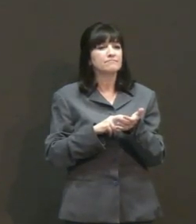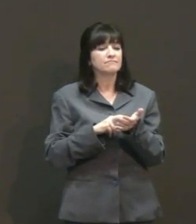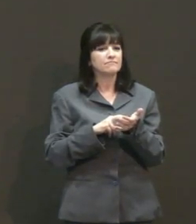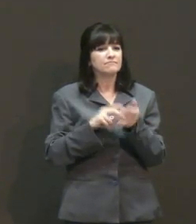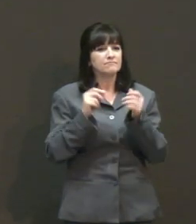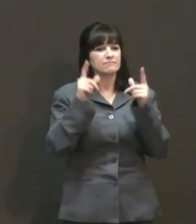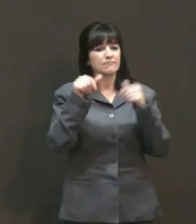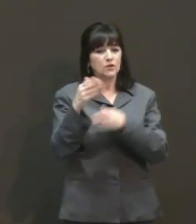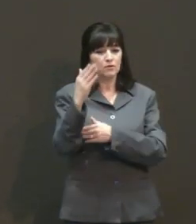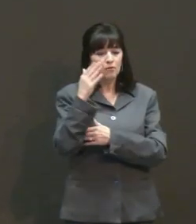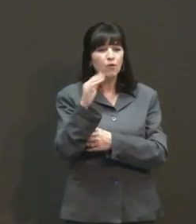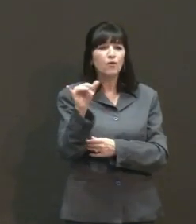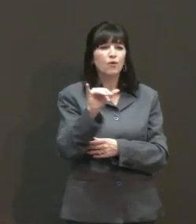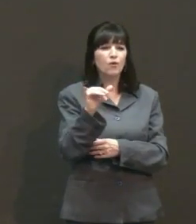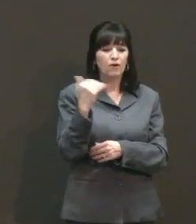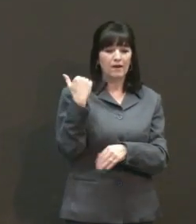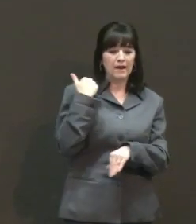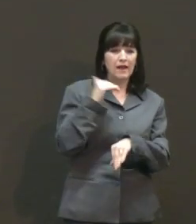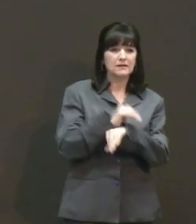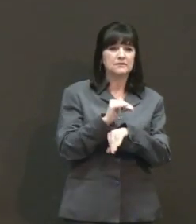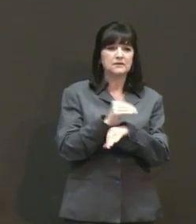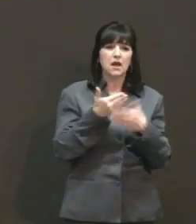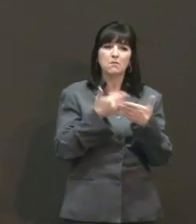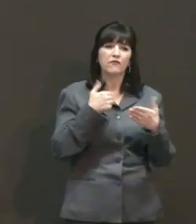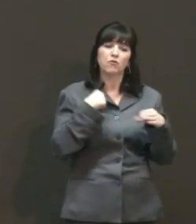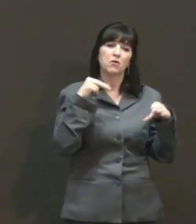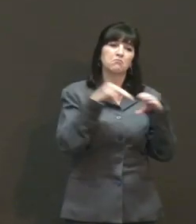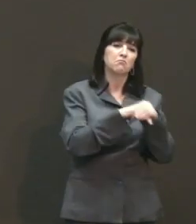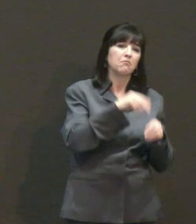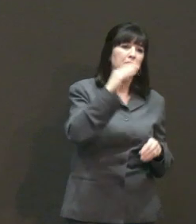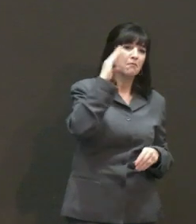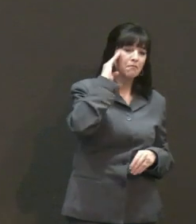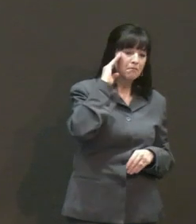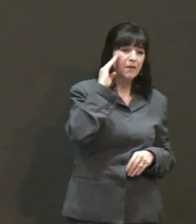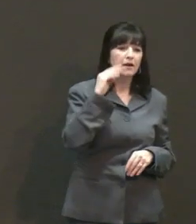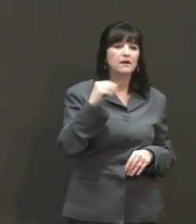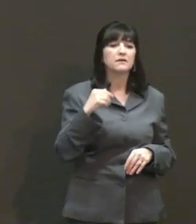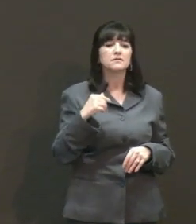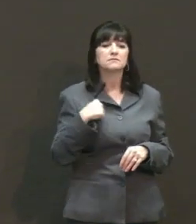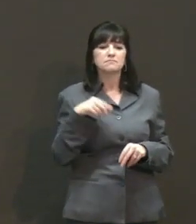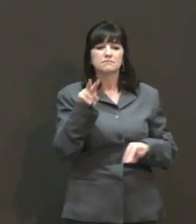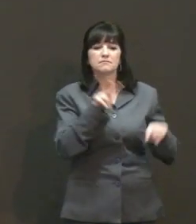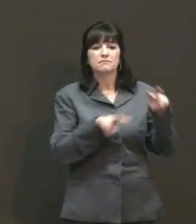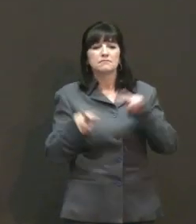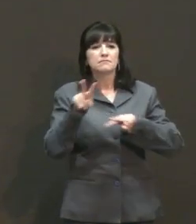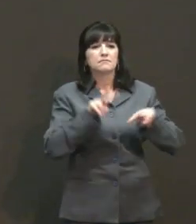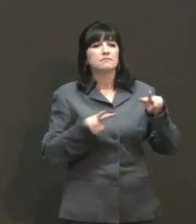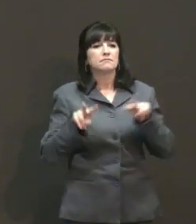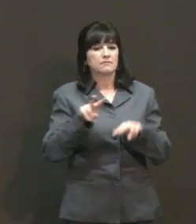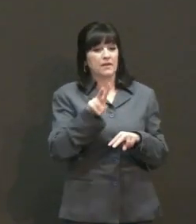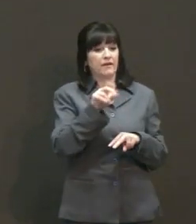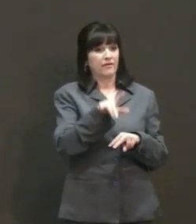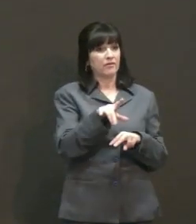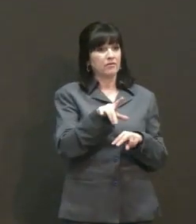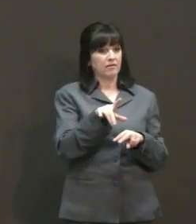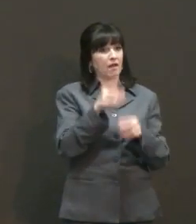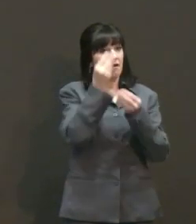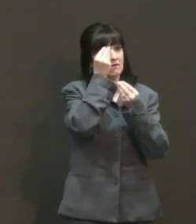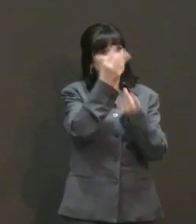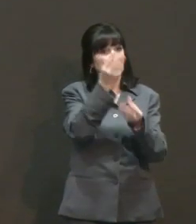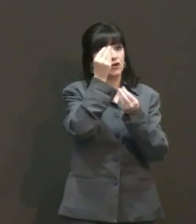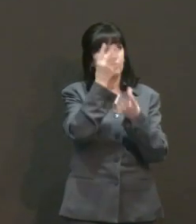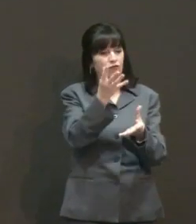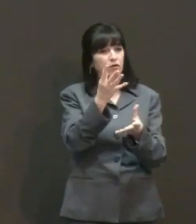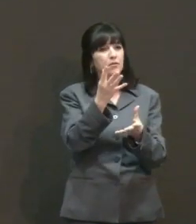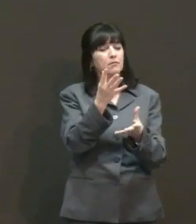noticed that a report from the Institute of Health Metrics and Evaluation at the University of Washington, which is a model that's been used